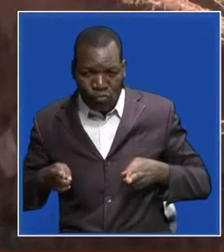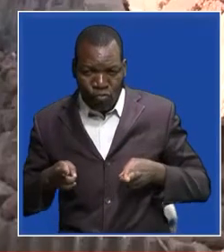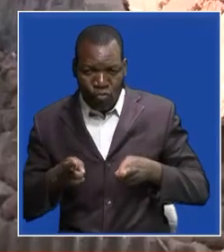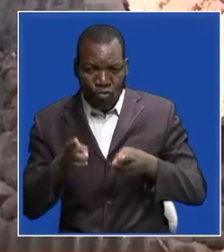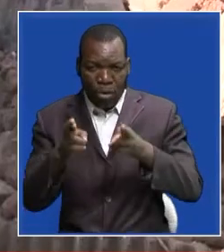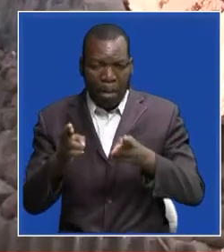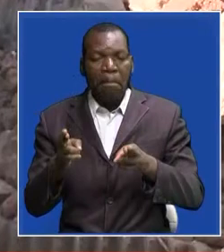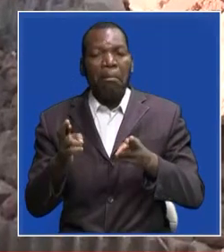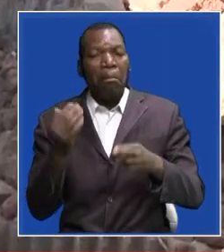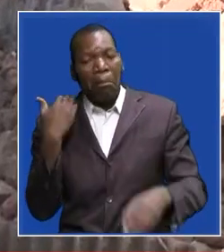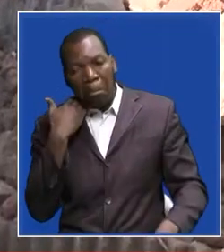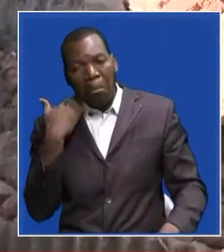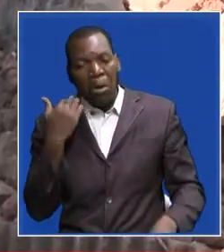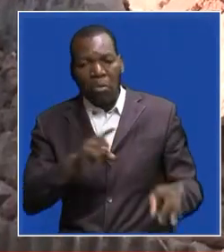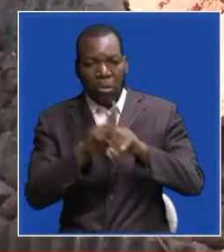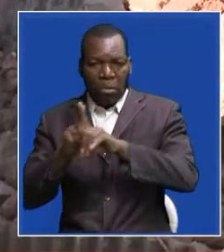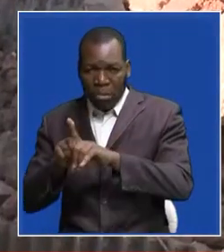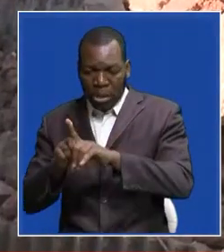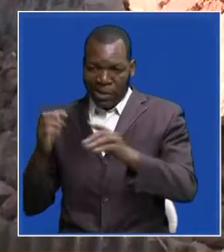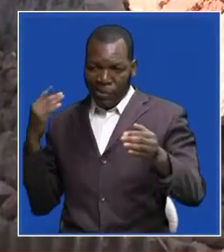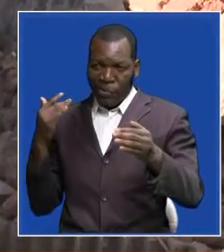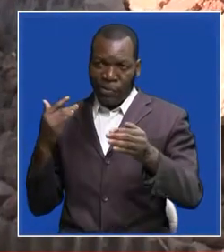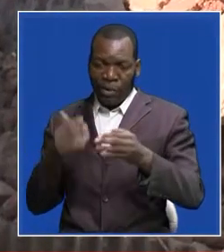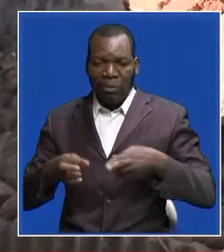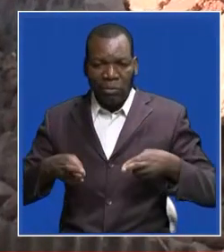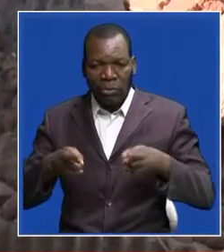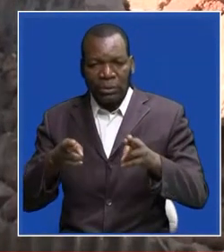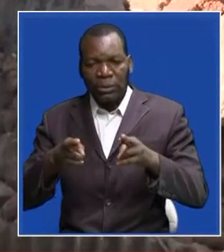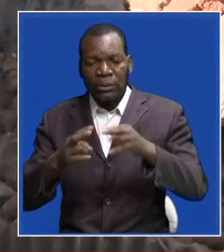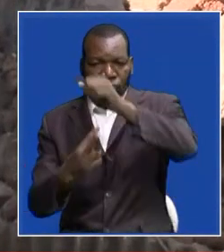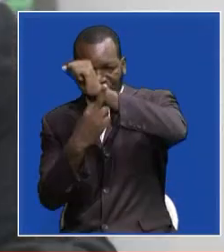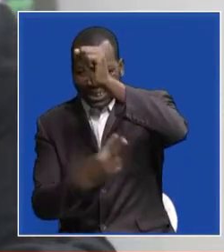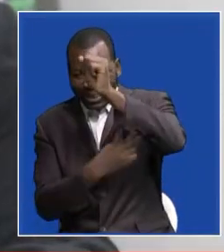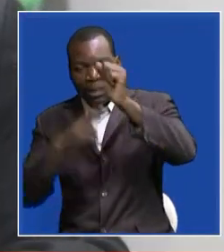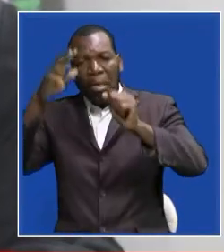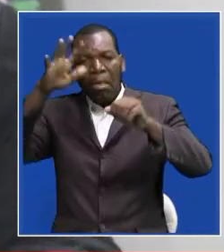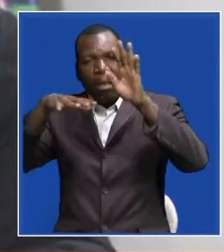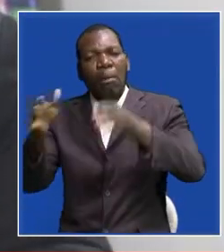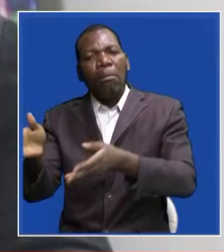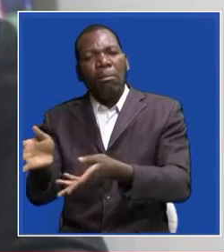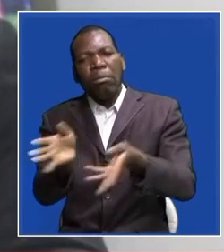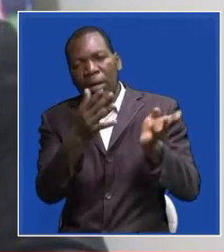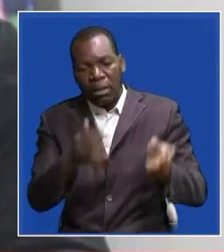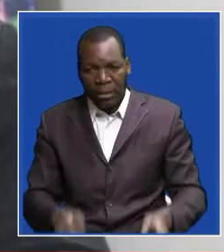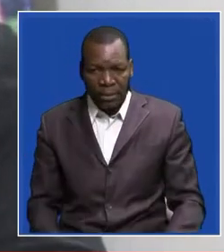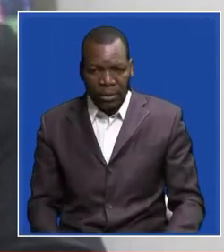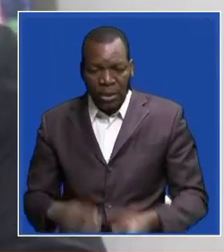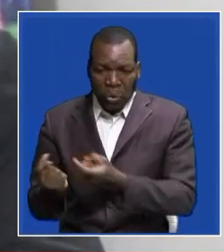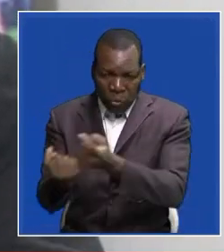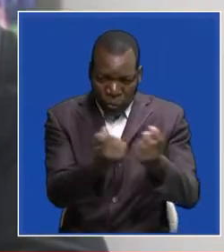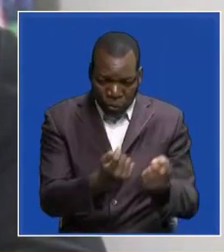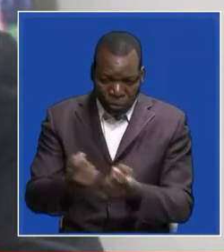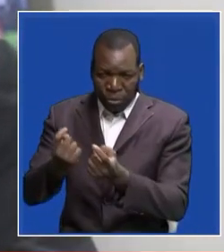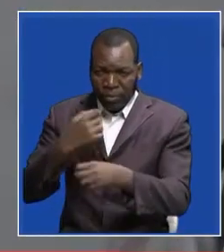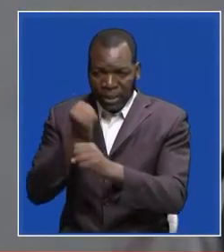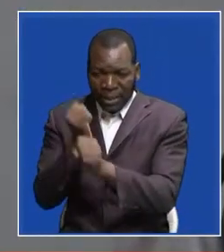the recent past, the country has witnessed the washing away of roads and bridges. This situation has caught the